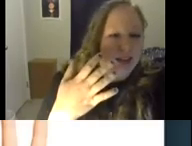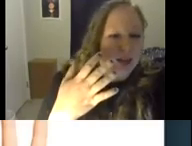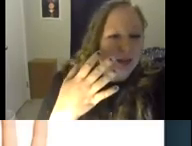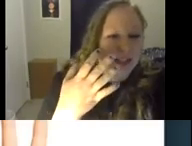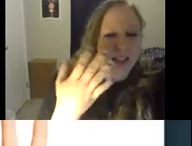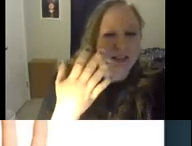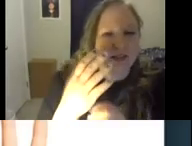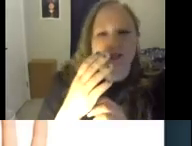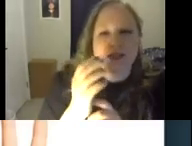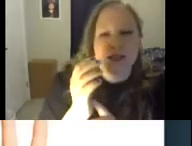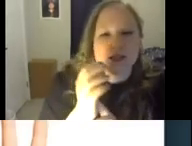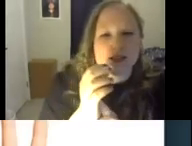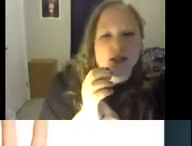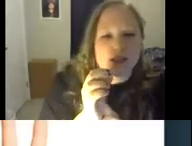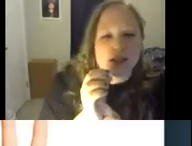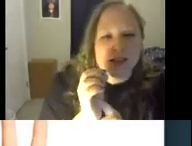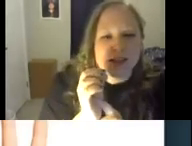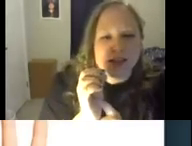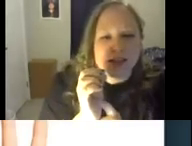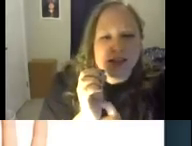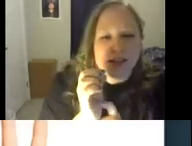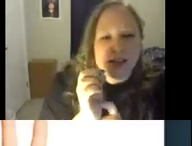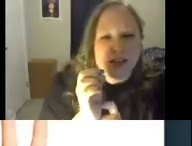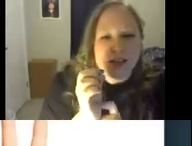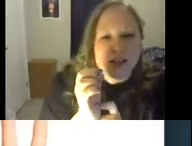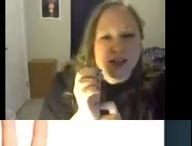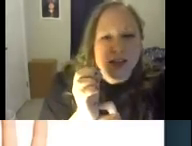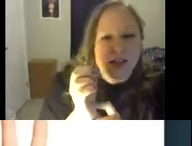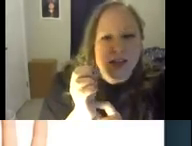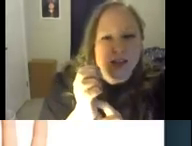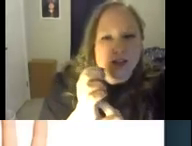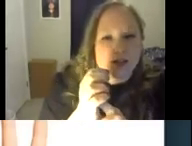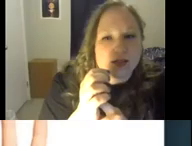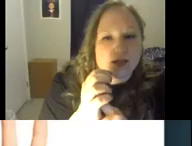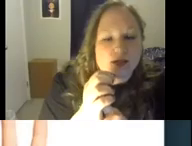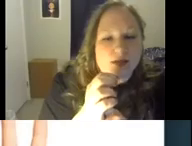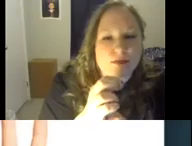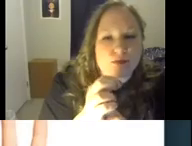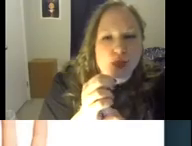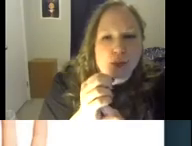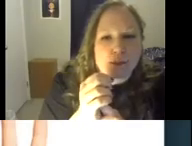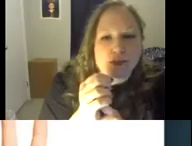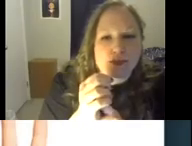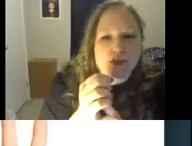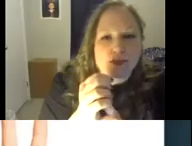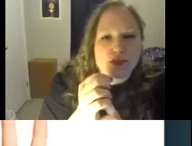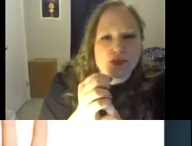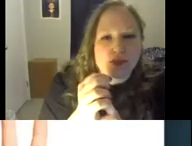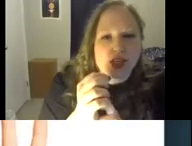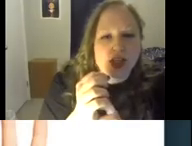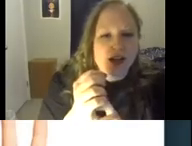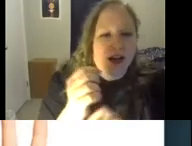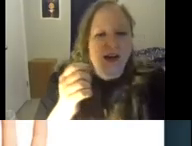Okay. So does it matter? Sorry. What's the difference between like non-dominant and dominant for